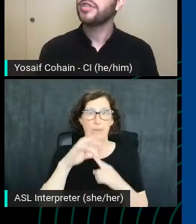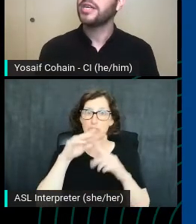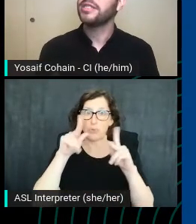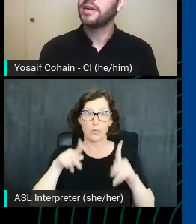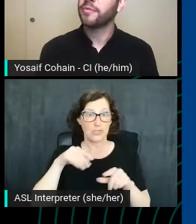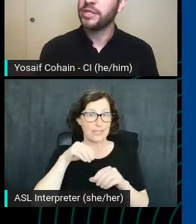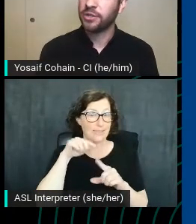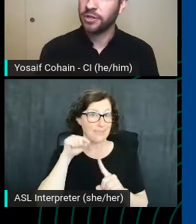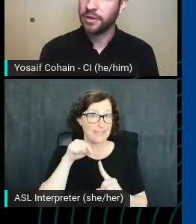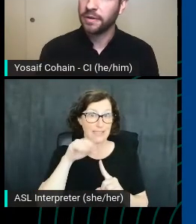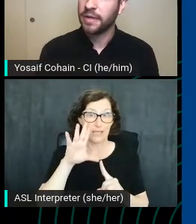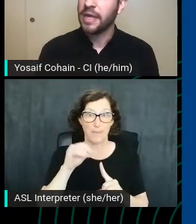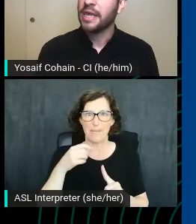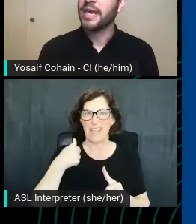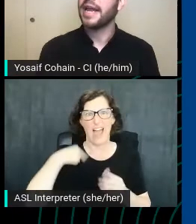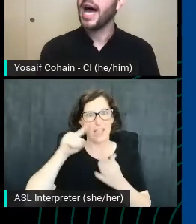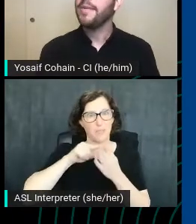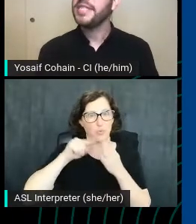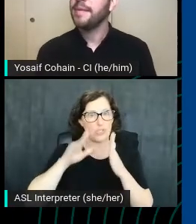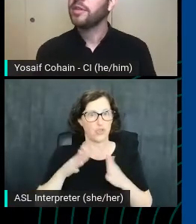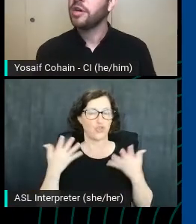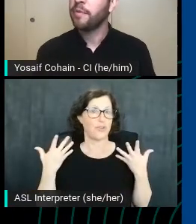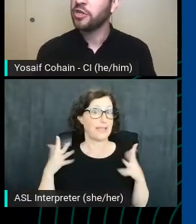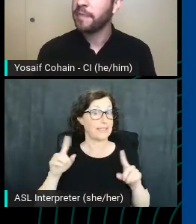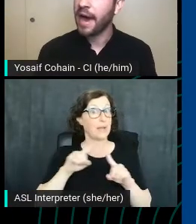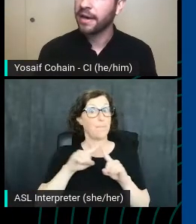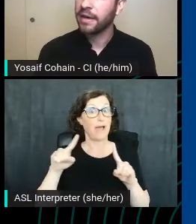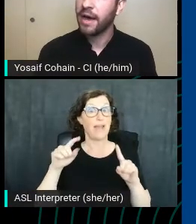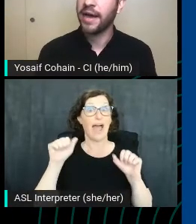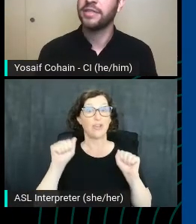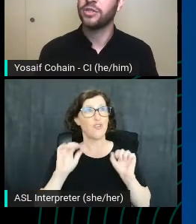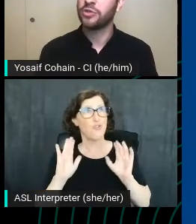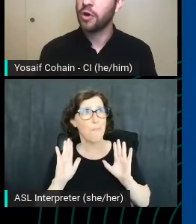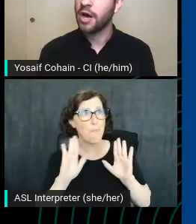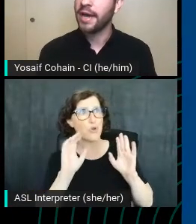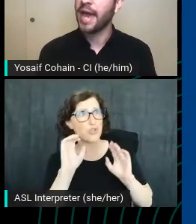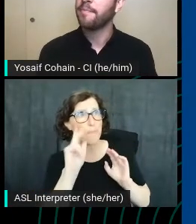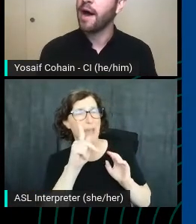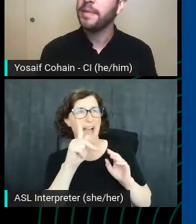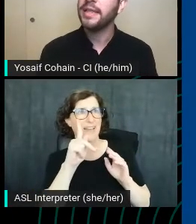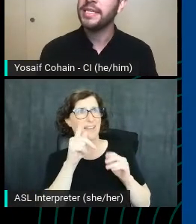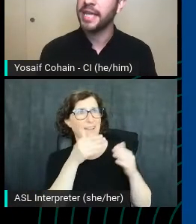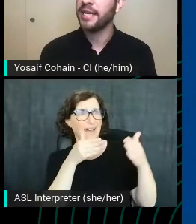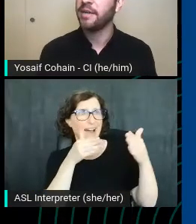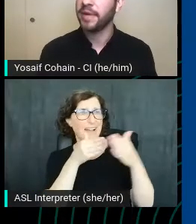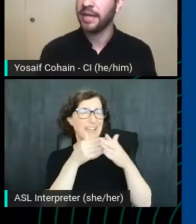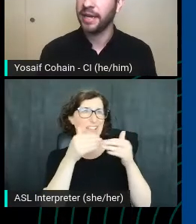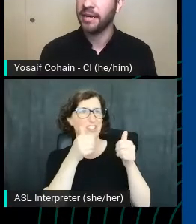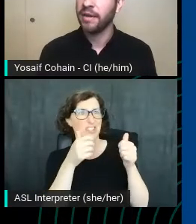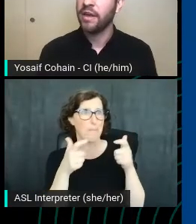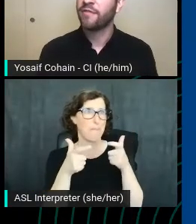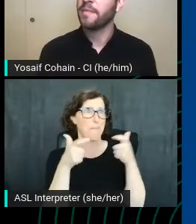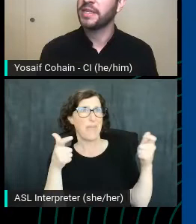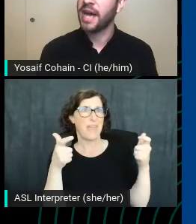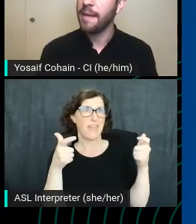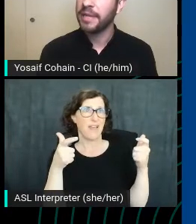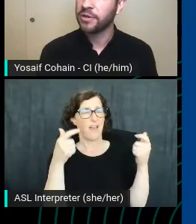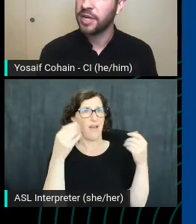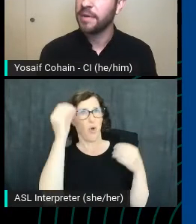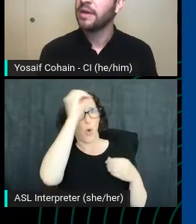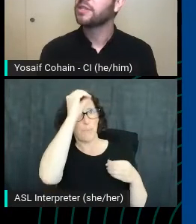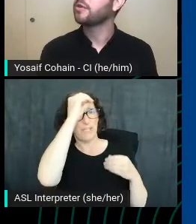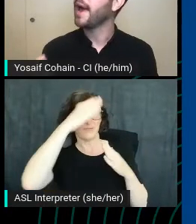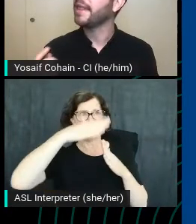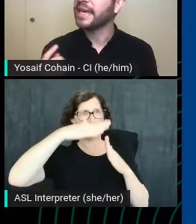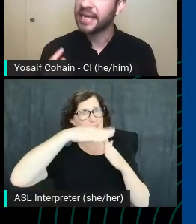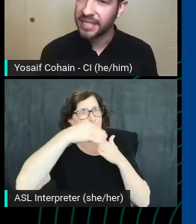I am just some researcher. Yet I was able to push back against a strong and publicly stated opinion from the top